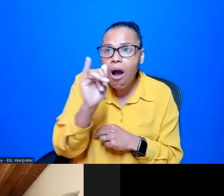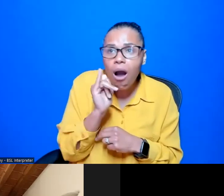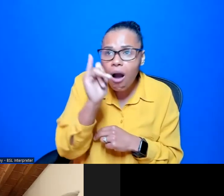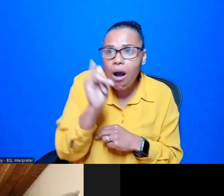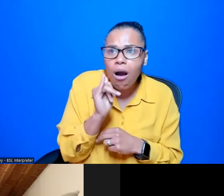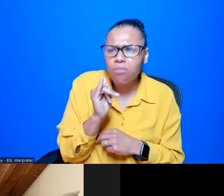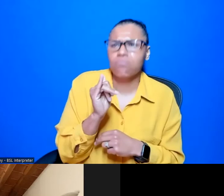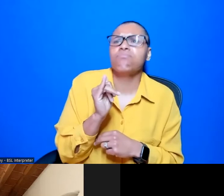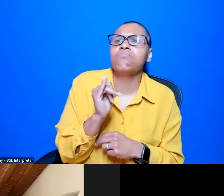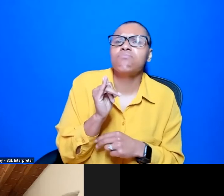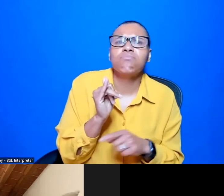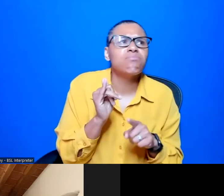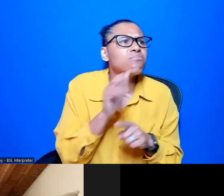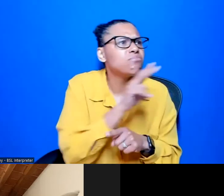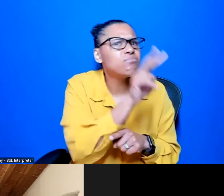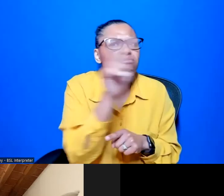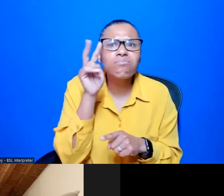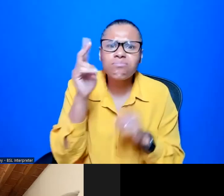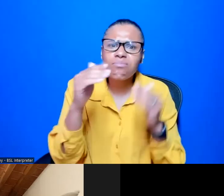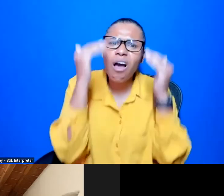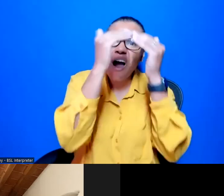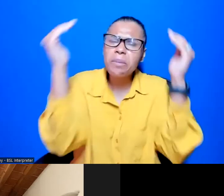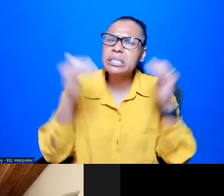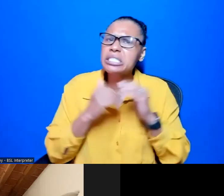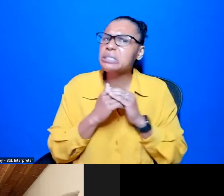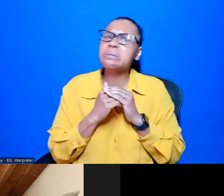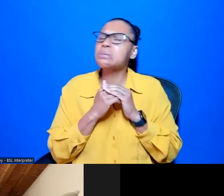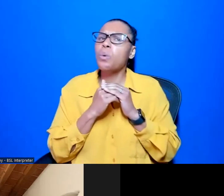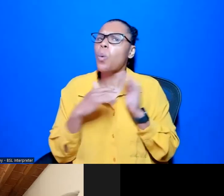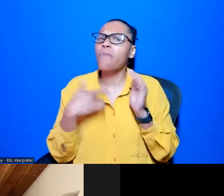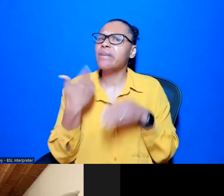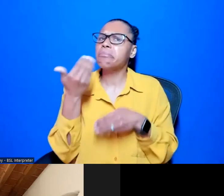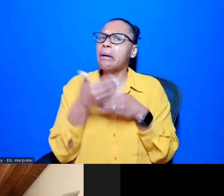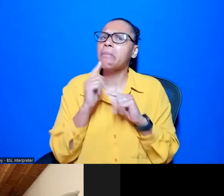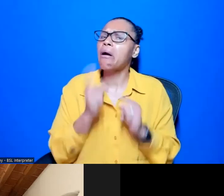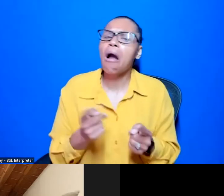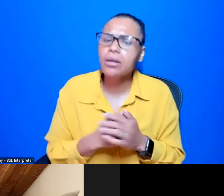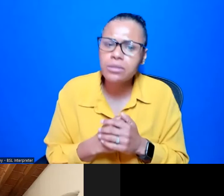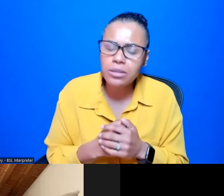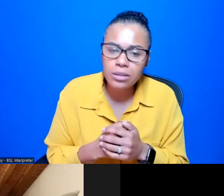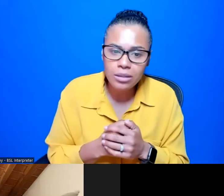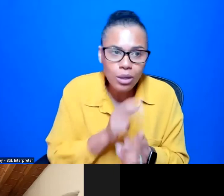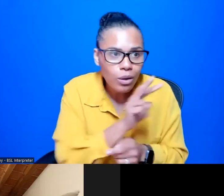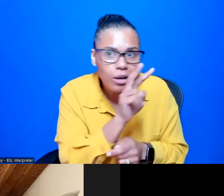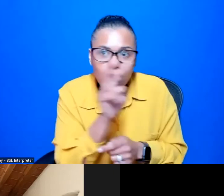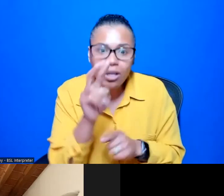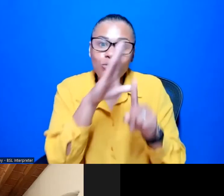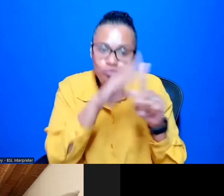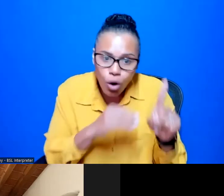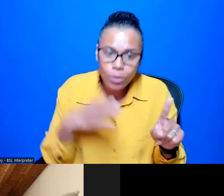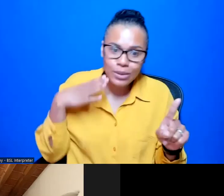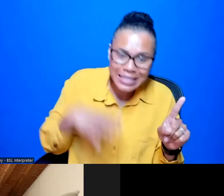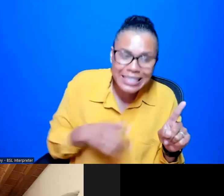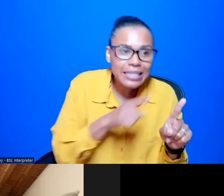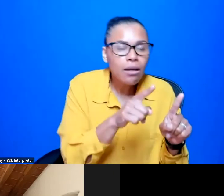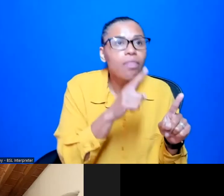in any of those positions. It's not a position for me, or anybody from a marginalized identity. So we